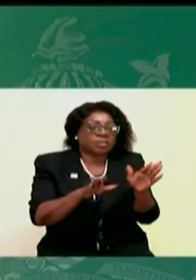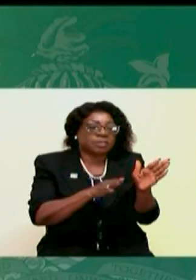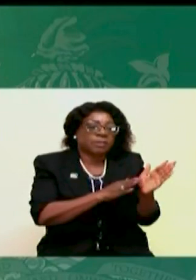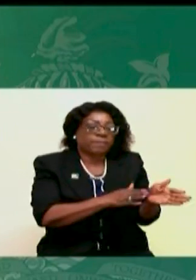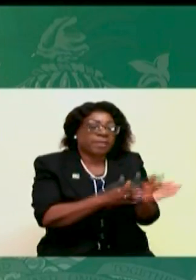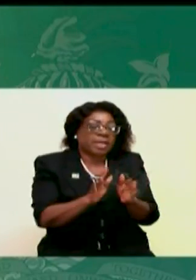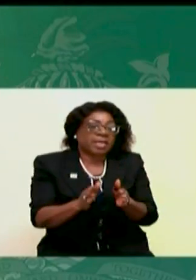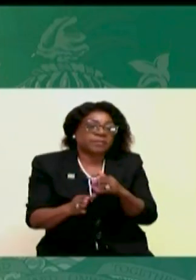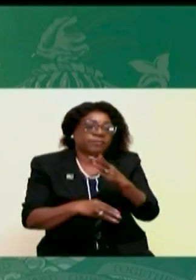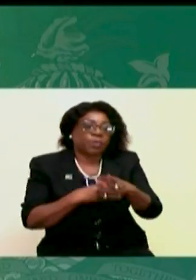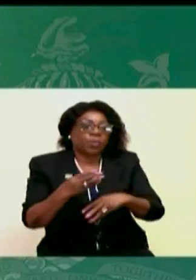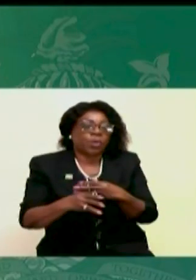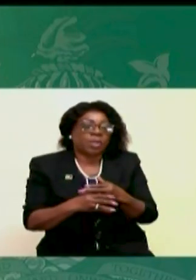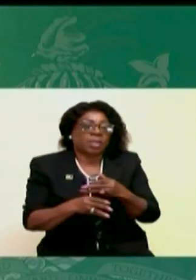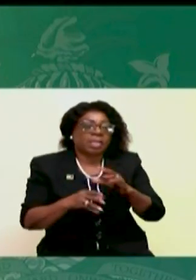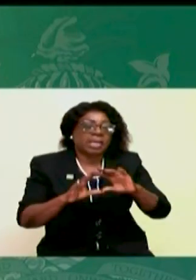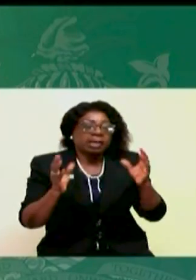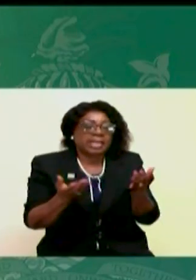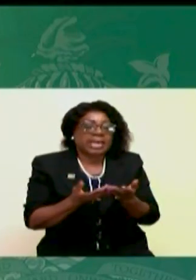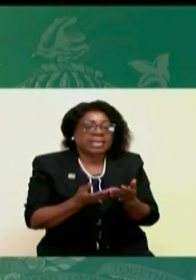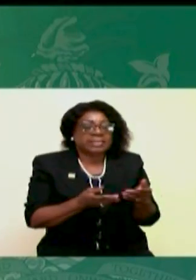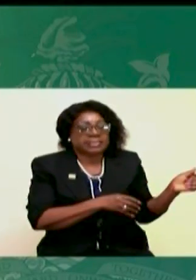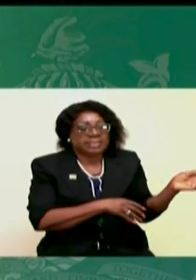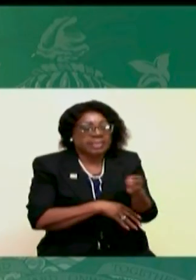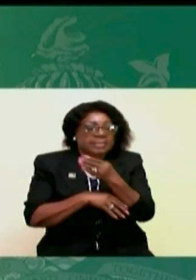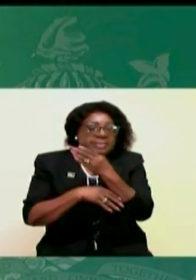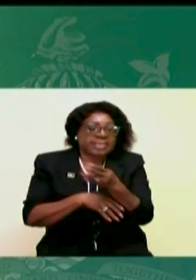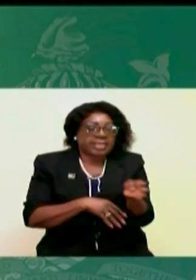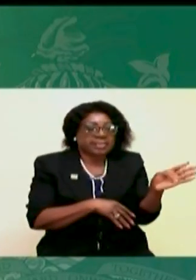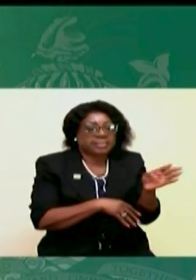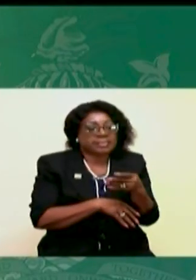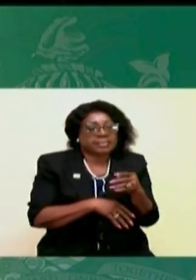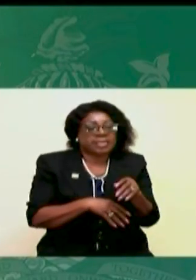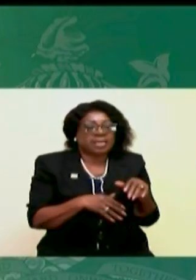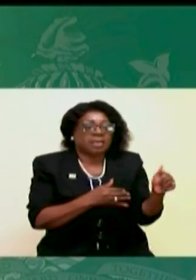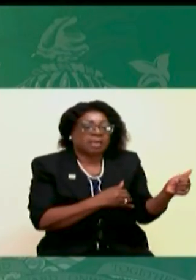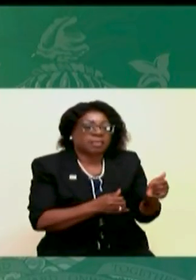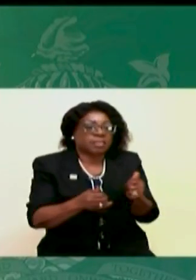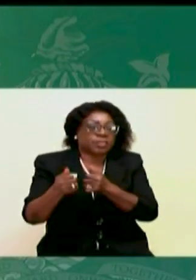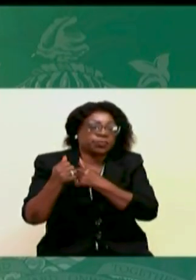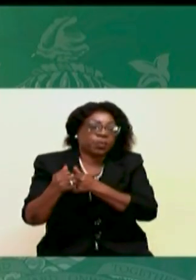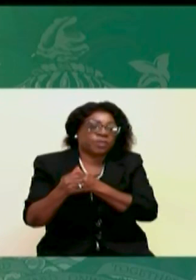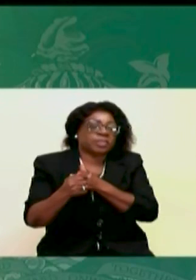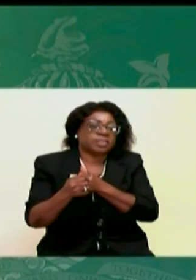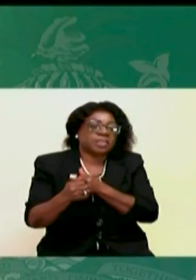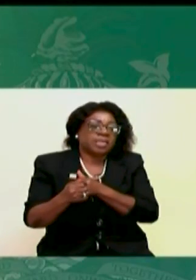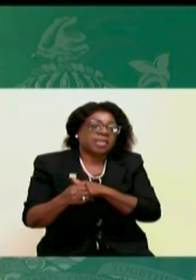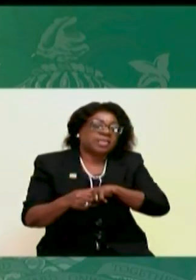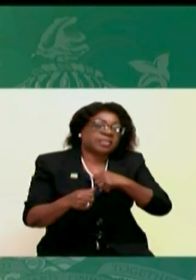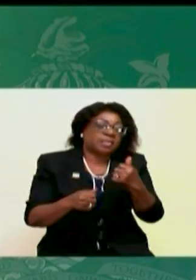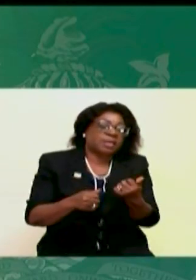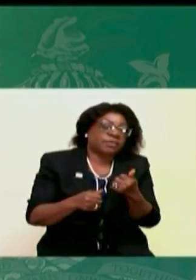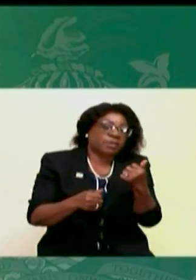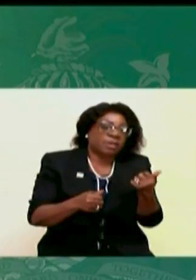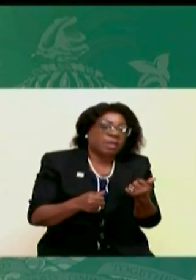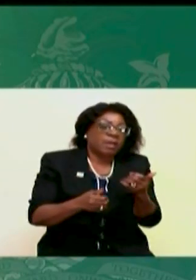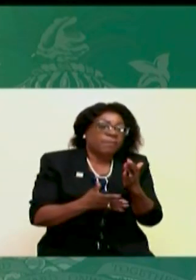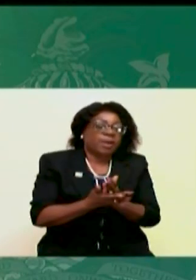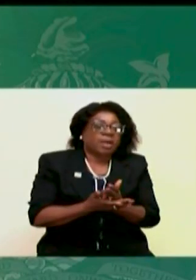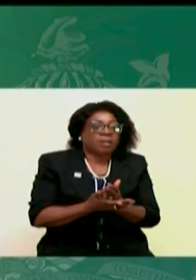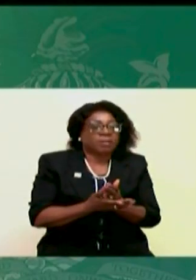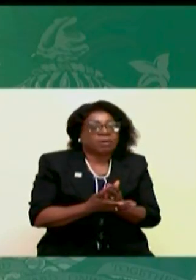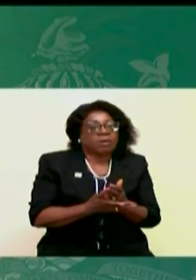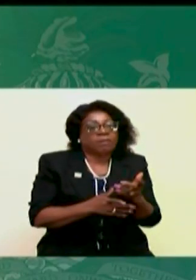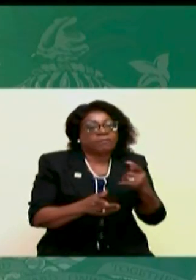tennis and pickleball courts. It is another testament to innovative advancements in our tourist product by